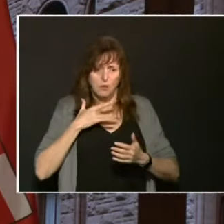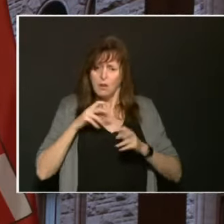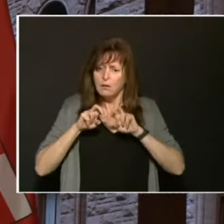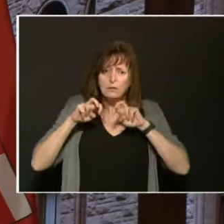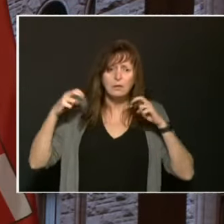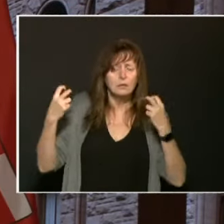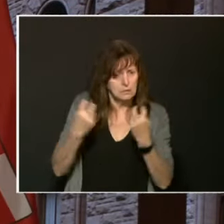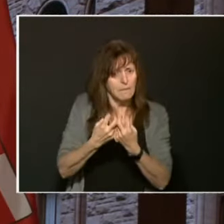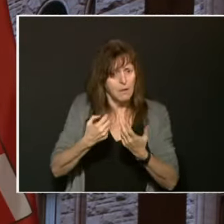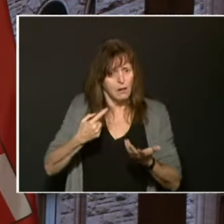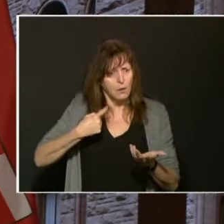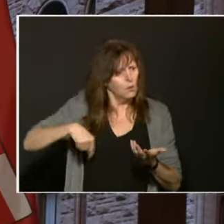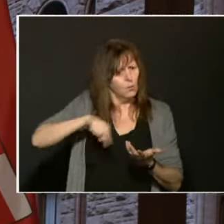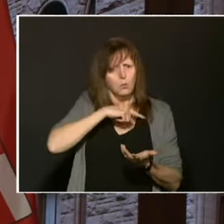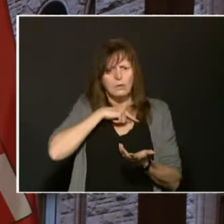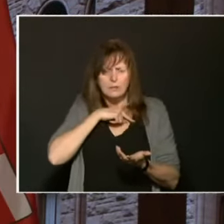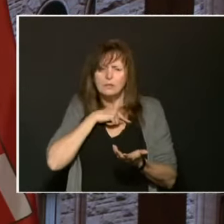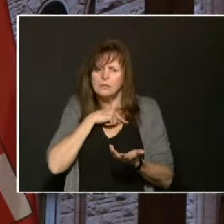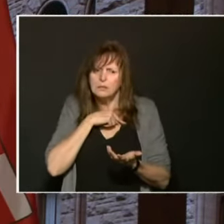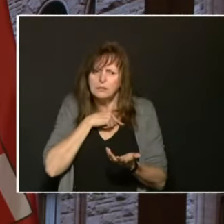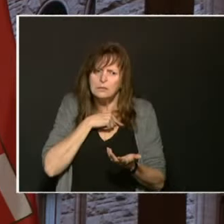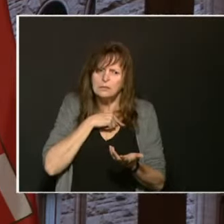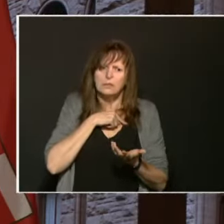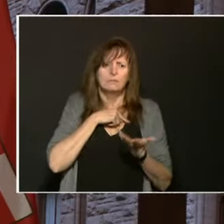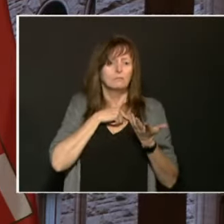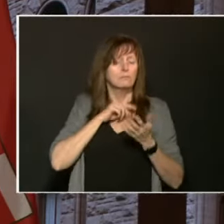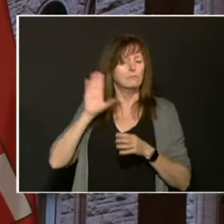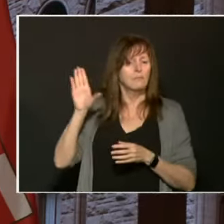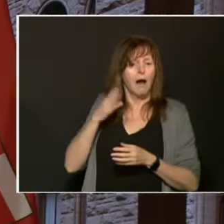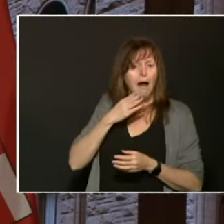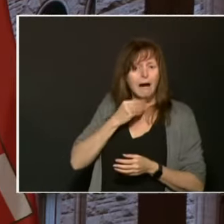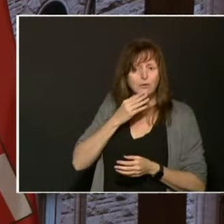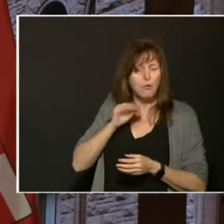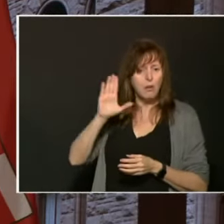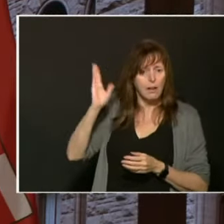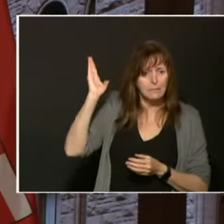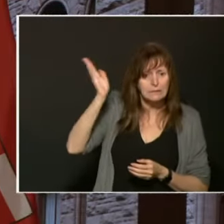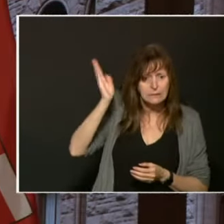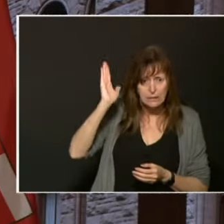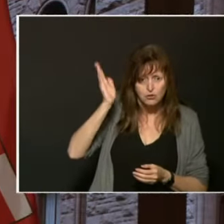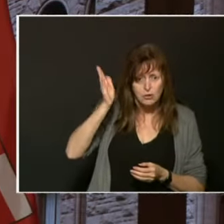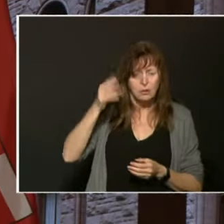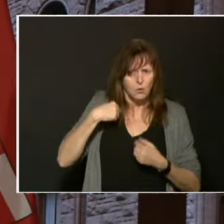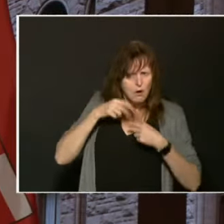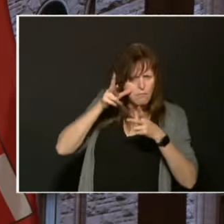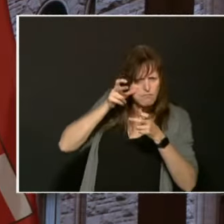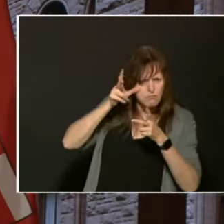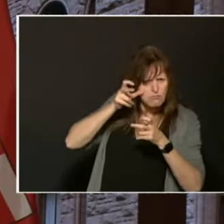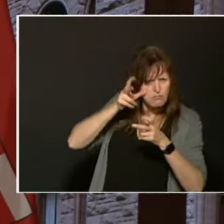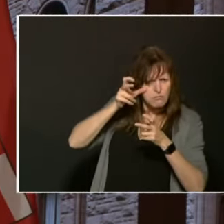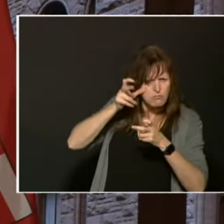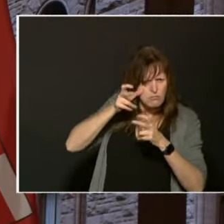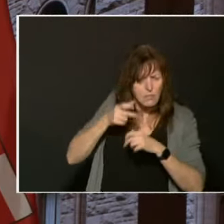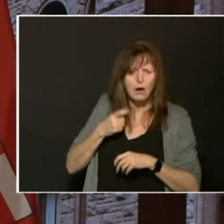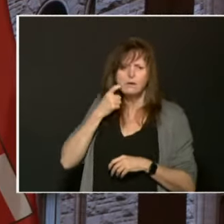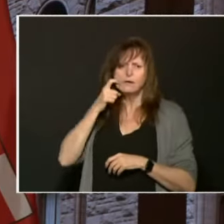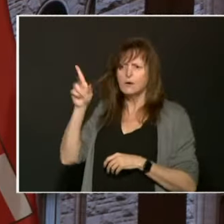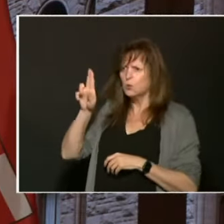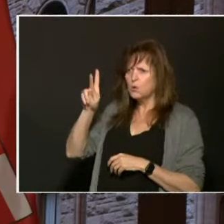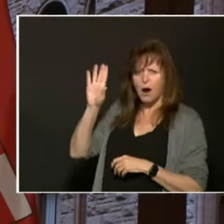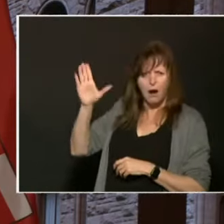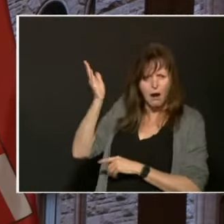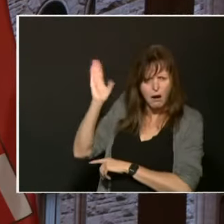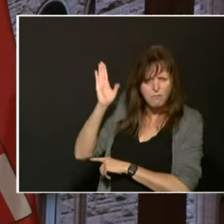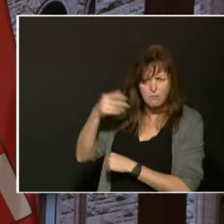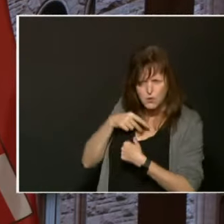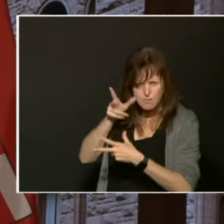their experiences. And we've had one recently from the UK. We look at the literature. So it is important to look at how others have